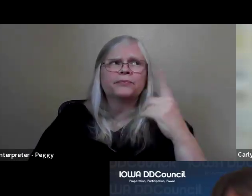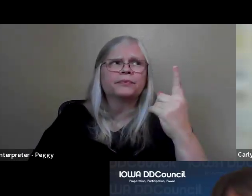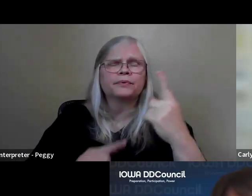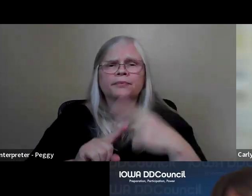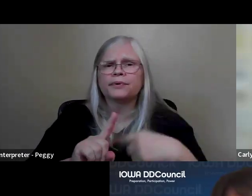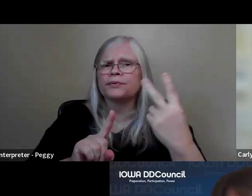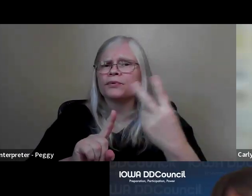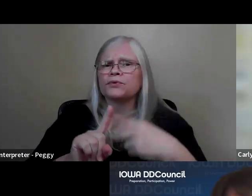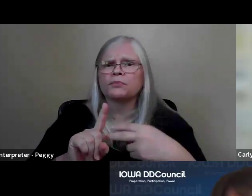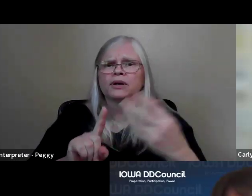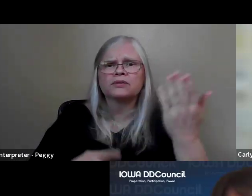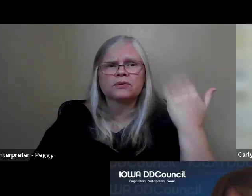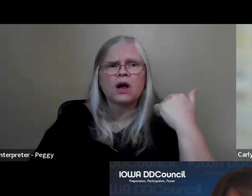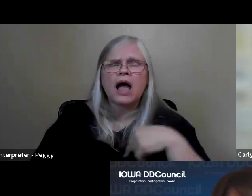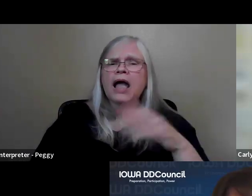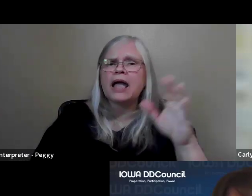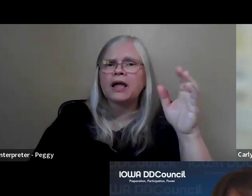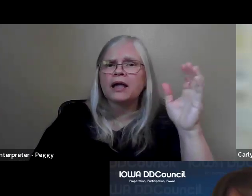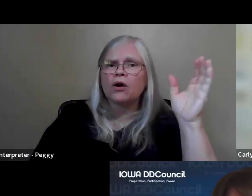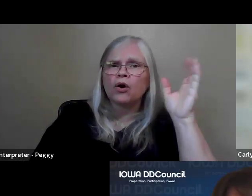ago, I heard that